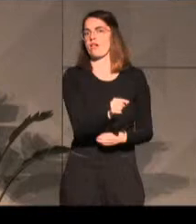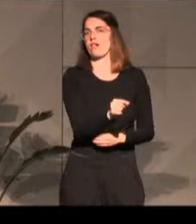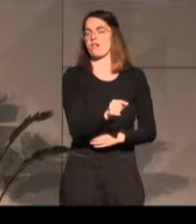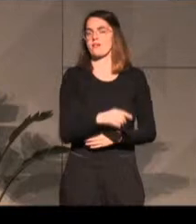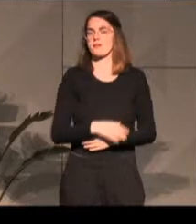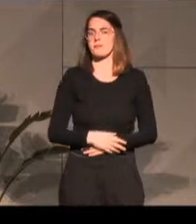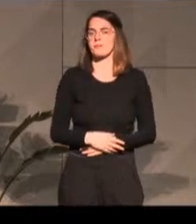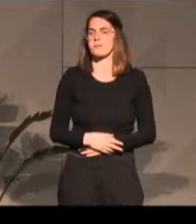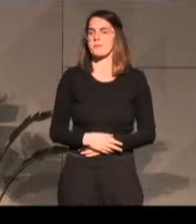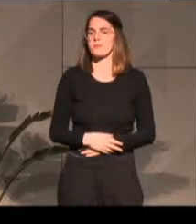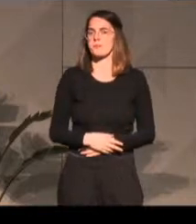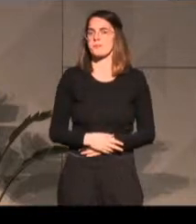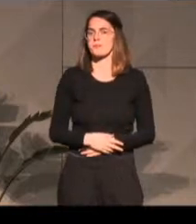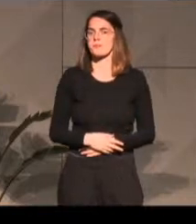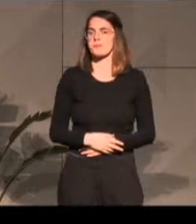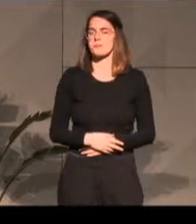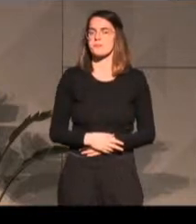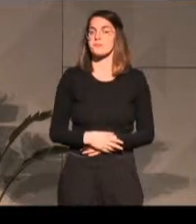for our ship.